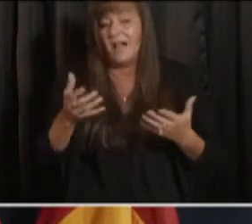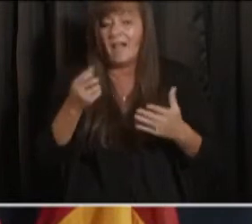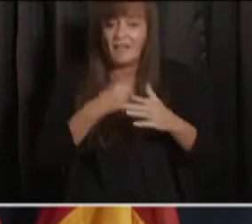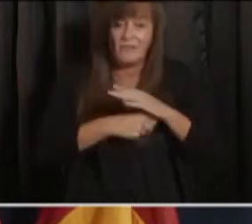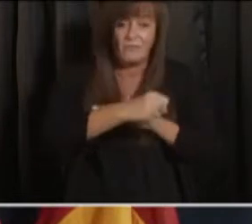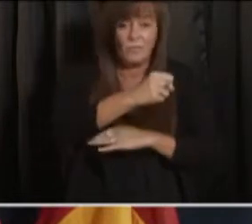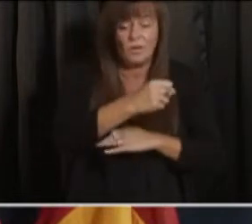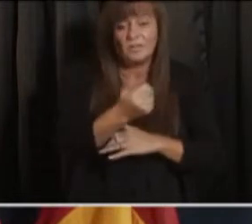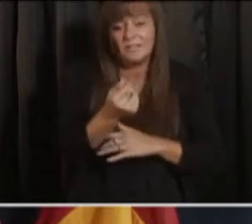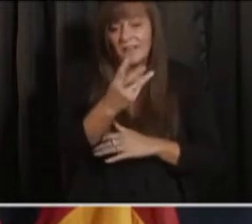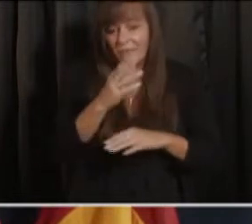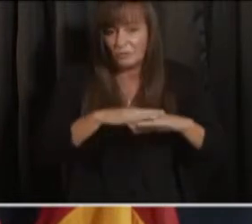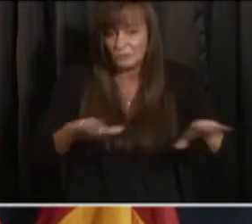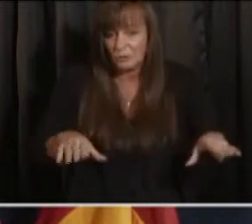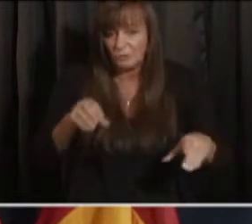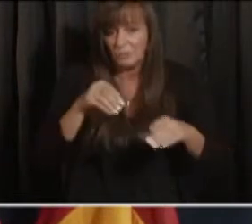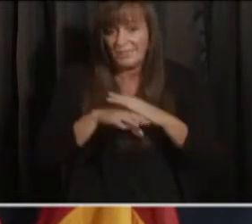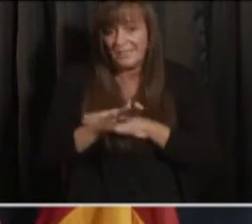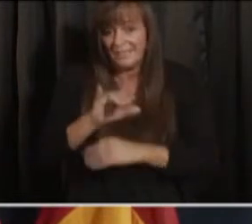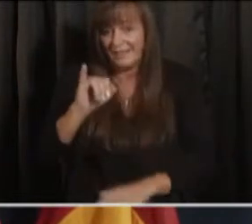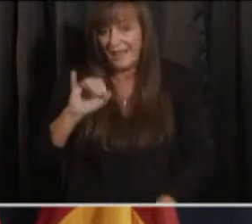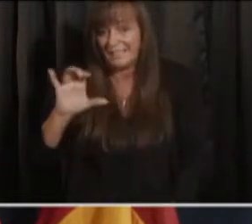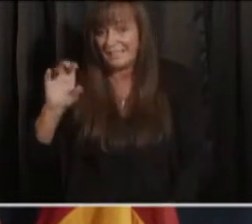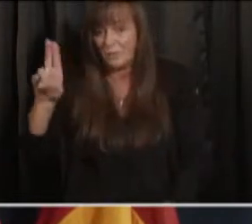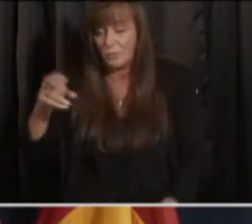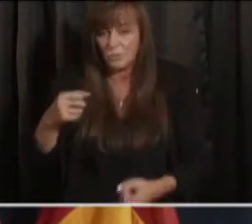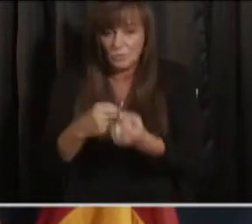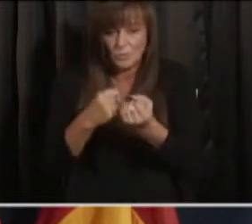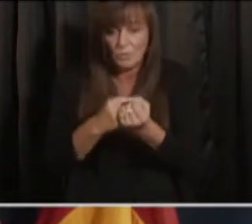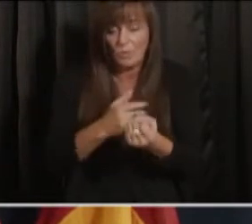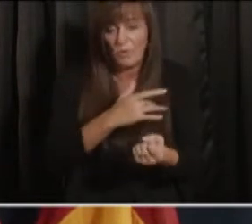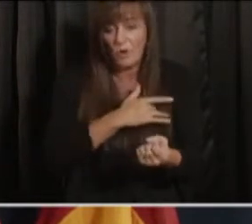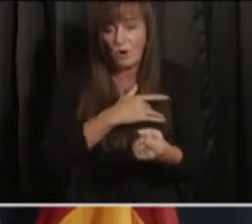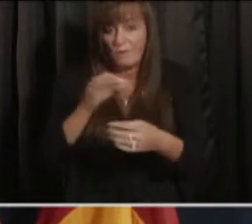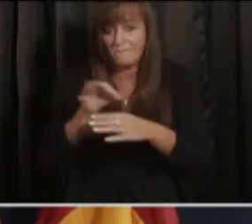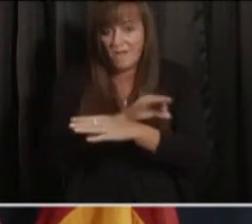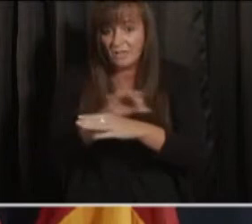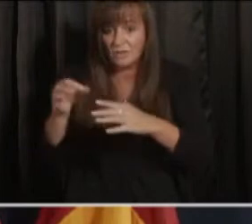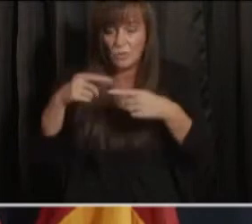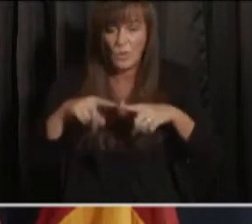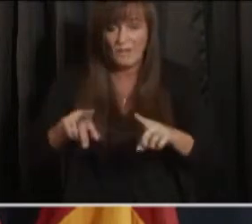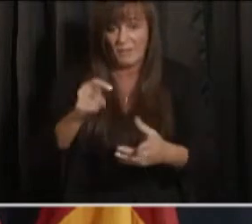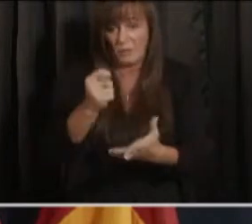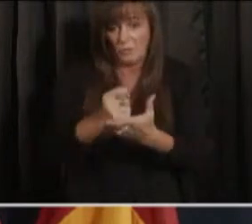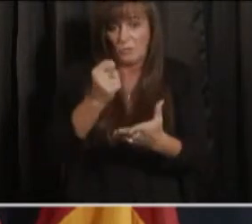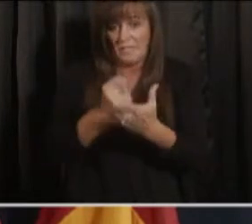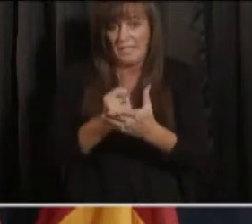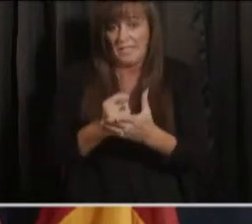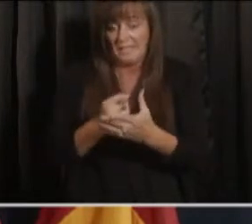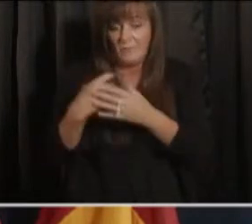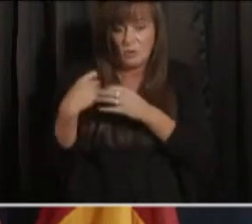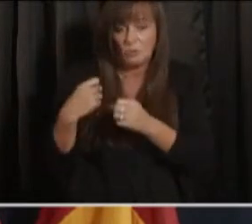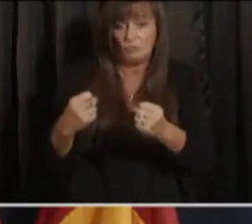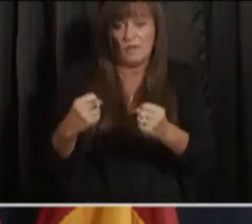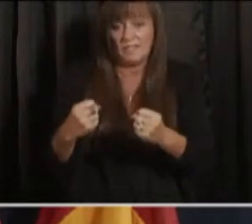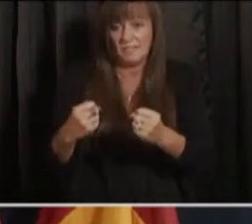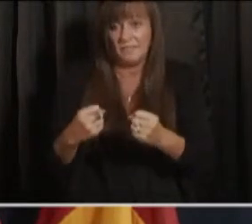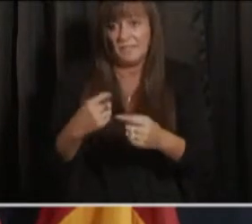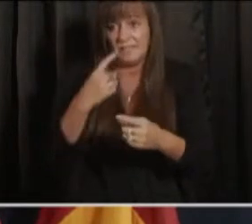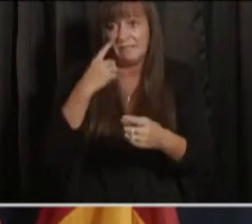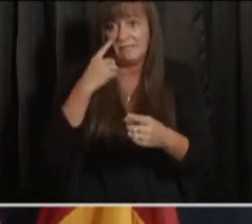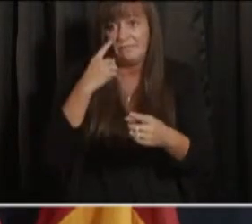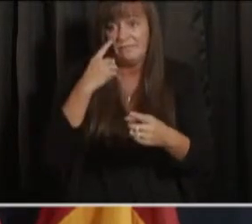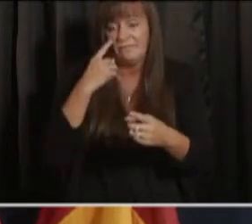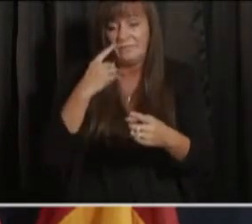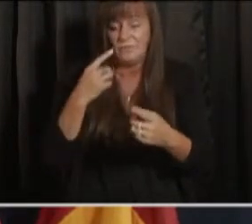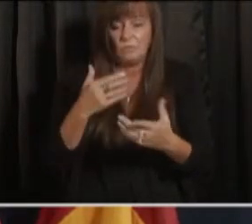the intensive care unit to support their heart function while they are being treated aggressively to